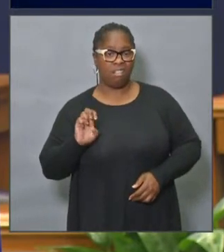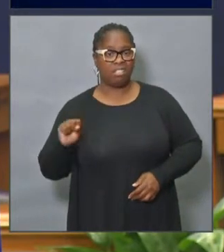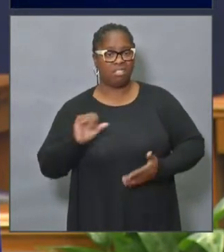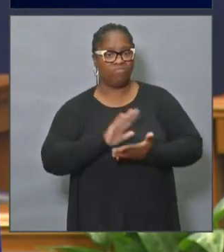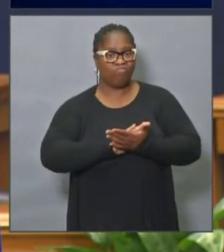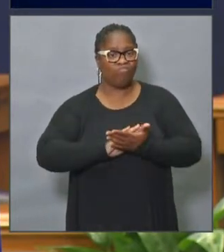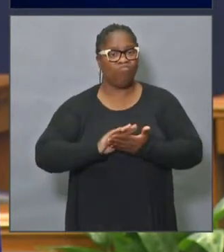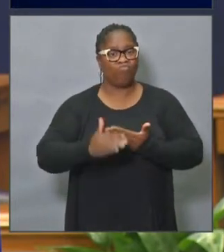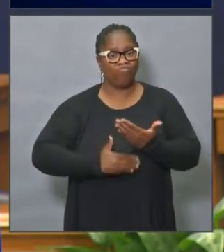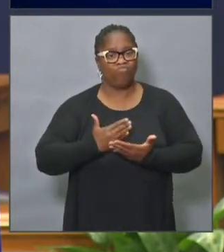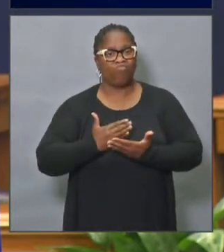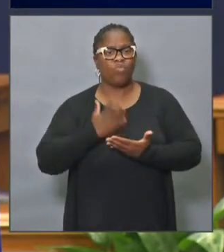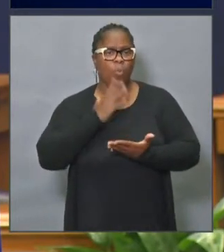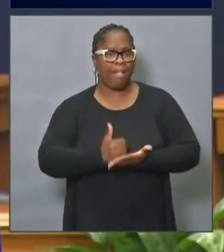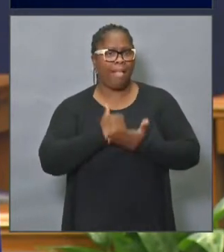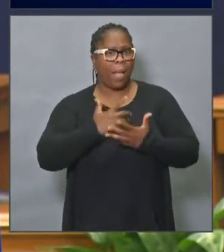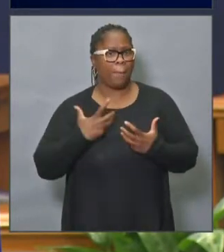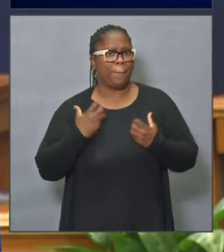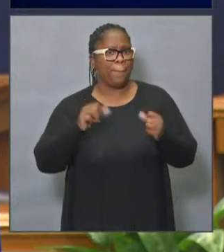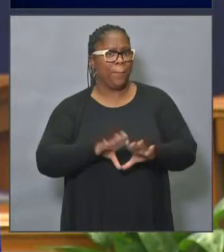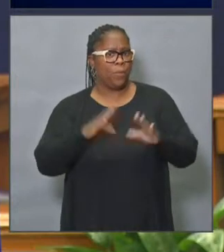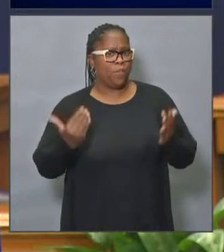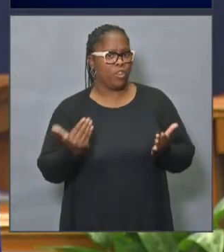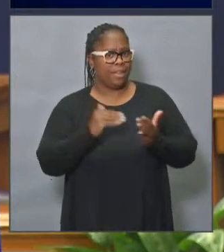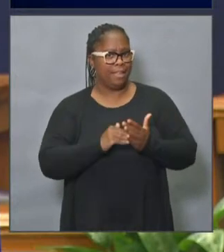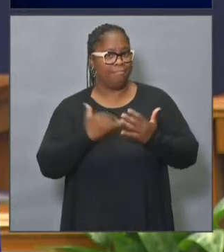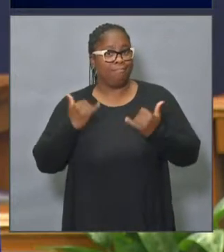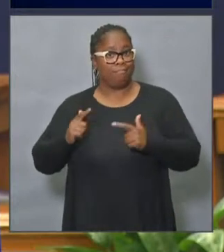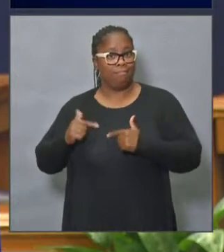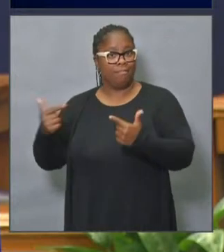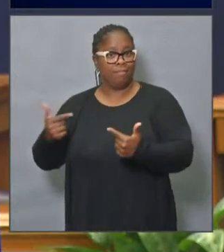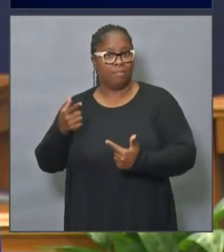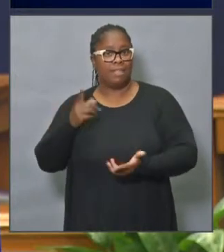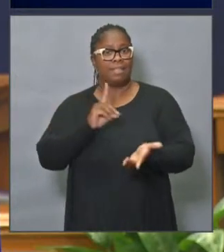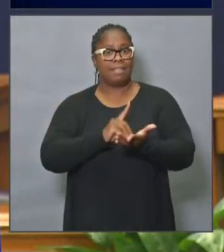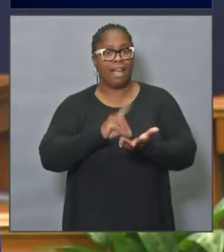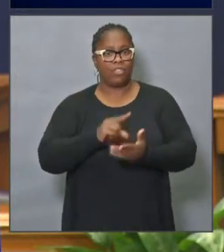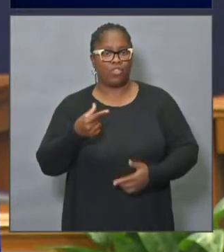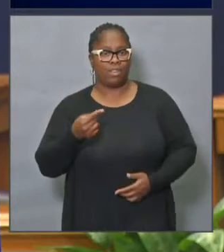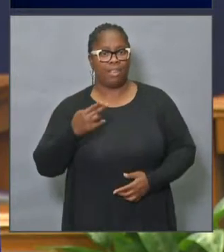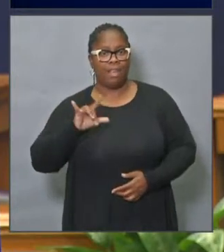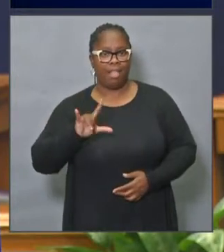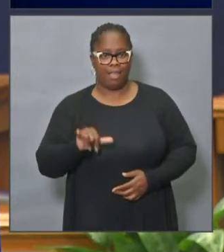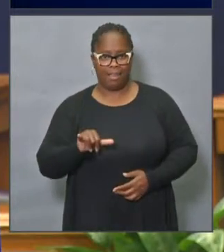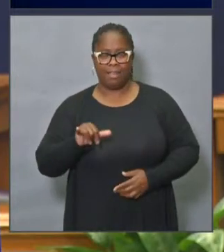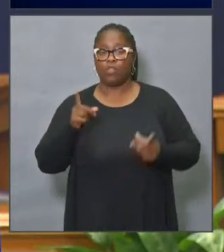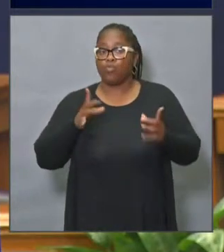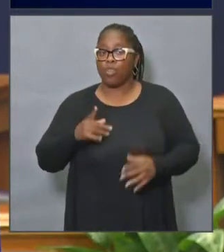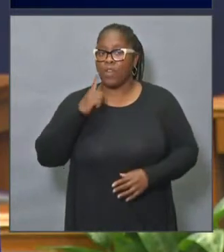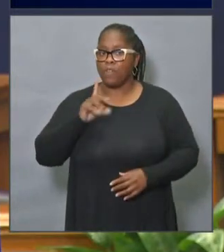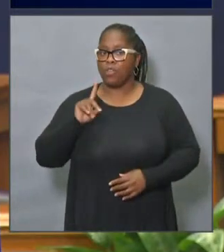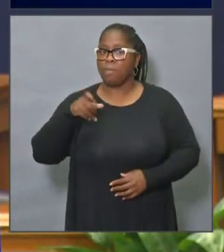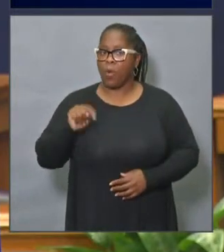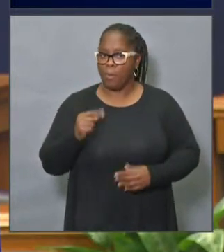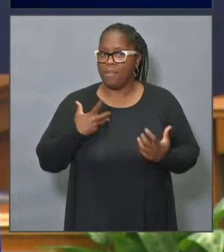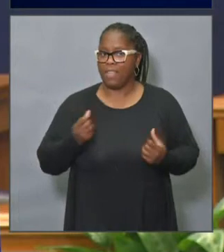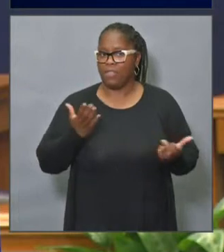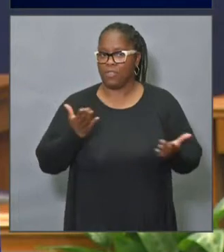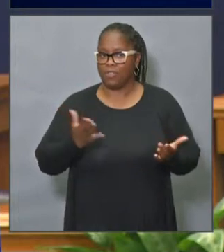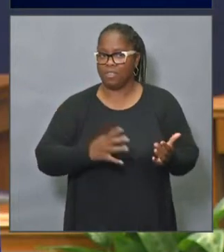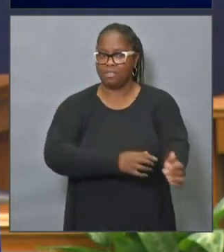of recovery. And now I'm going to turn it over to my colleague, Dr. Christina Galley, the Director of the Department of Health